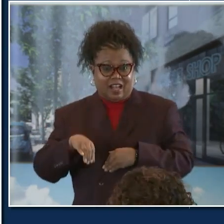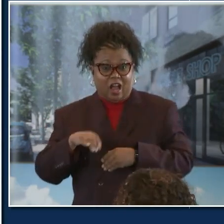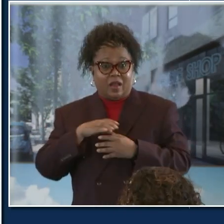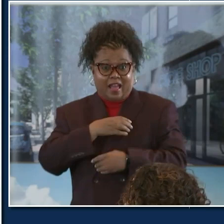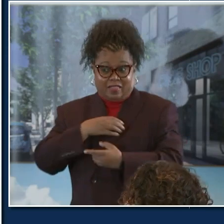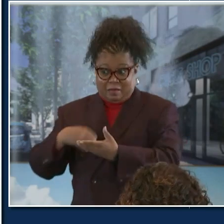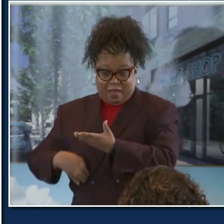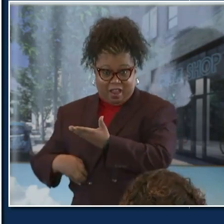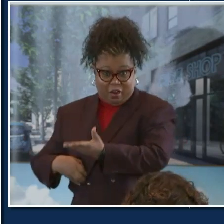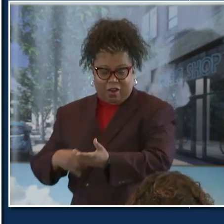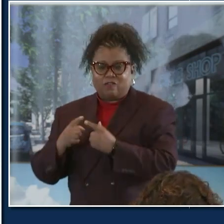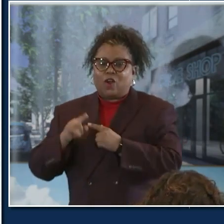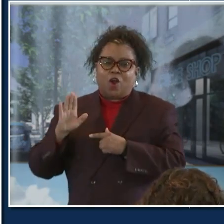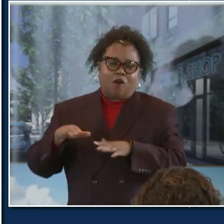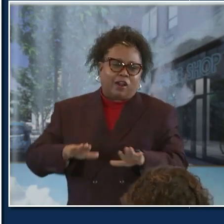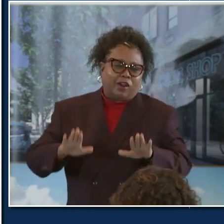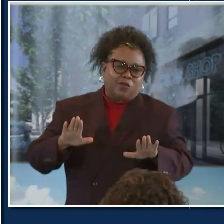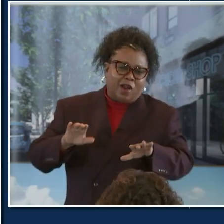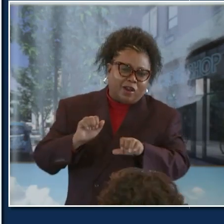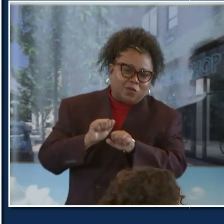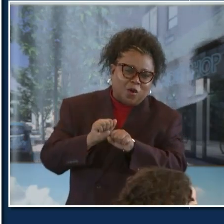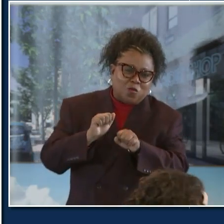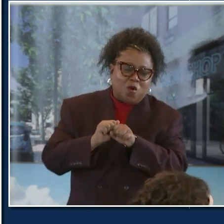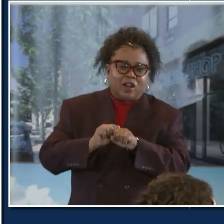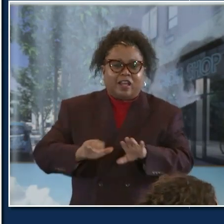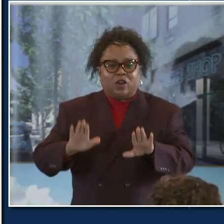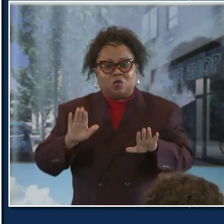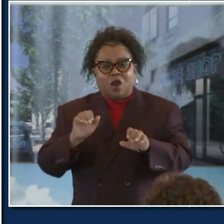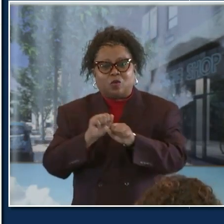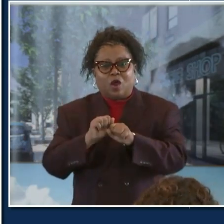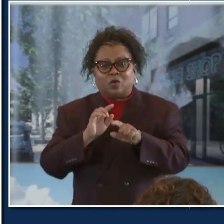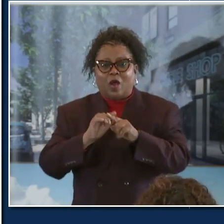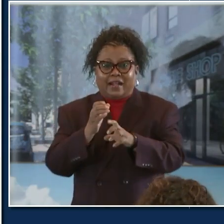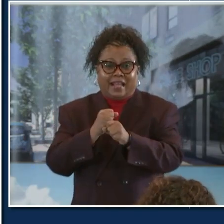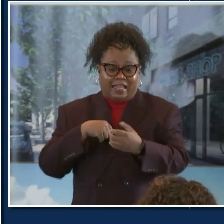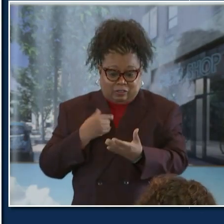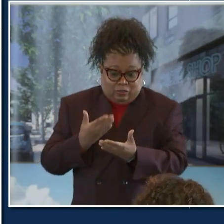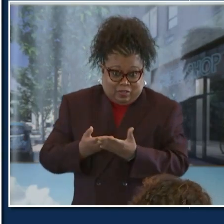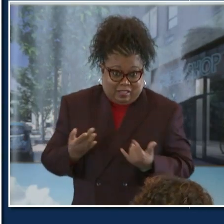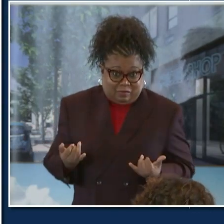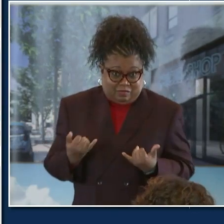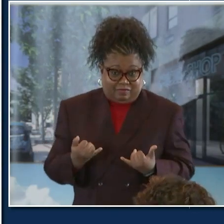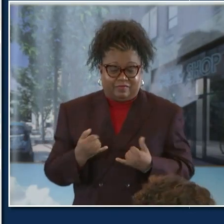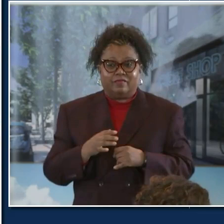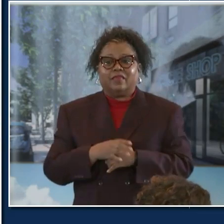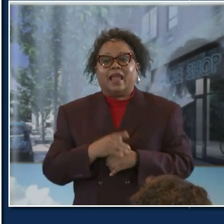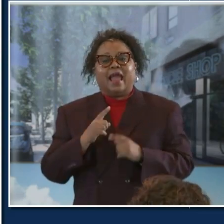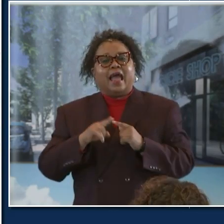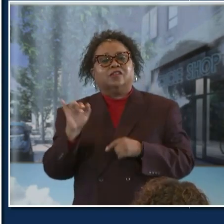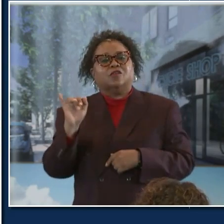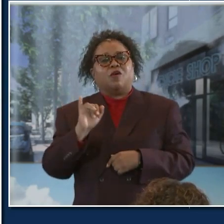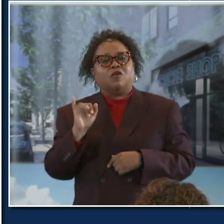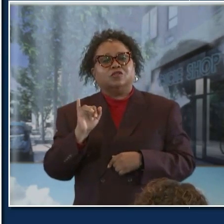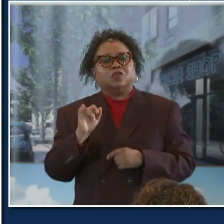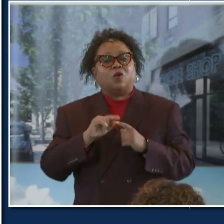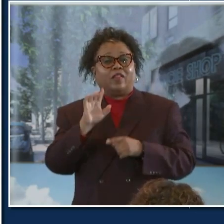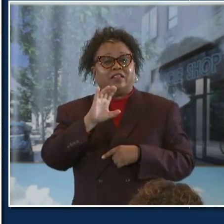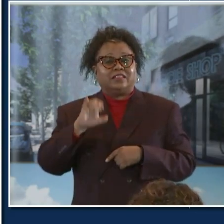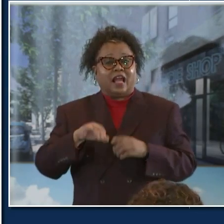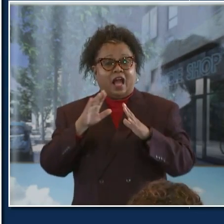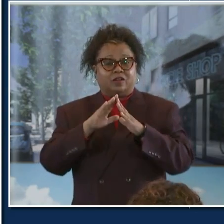Mayor for her incredible work and their incredible work on getting us to this point, as well as the